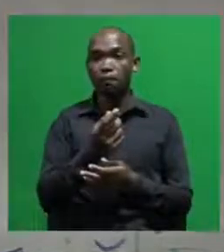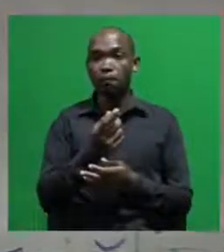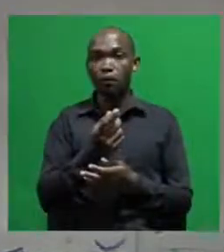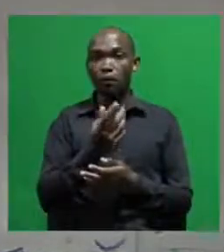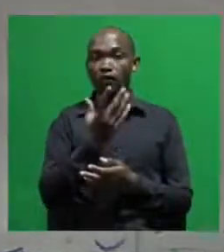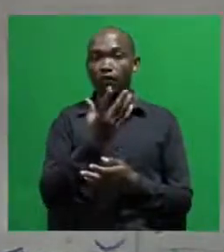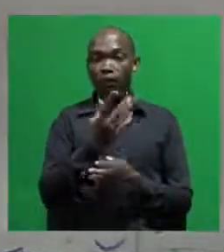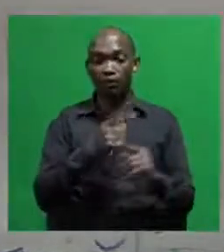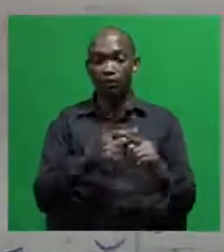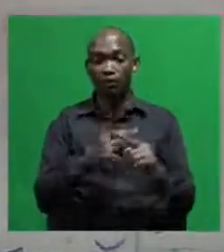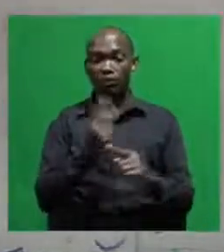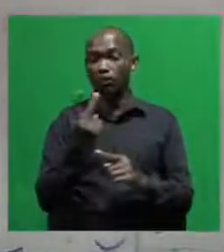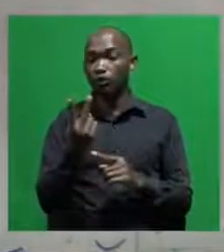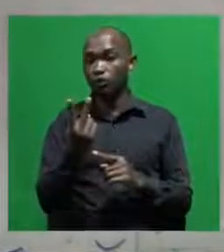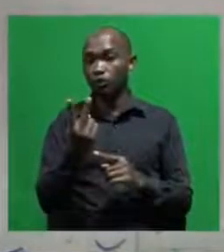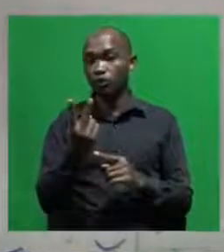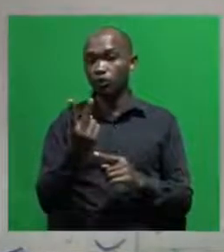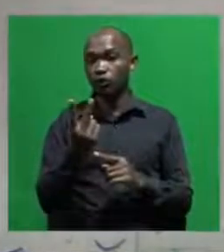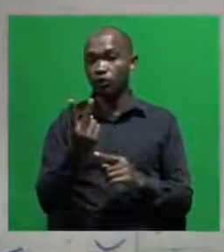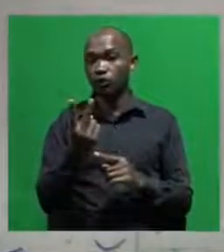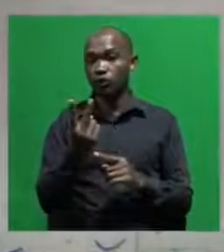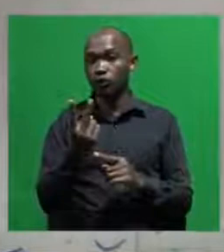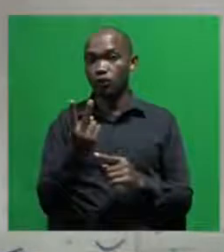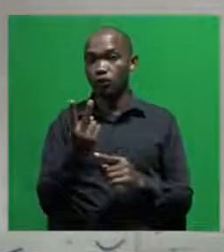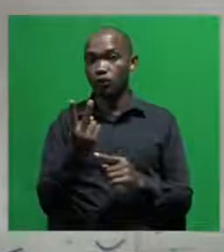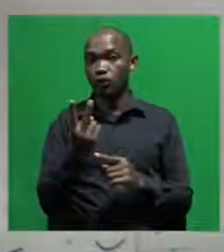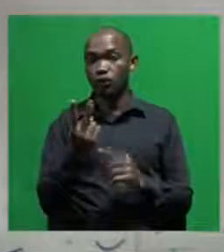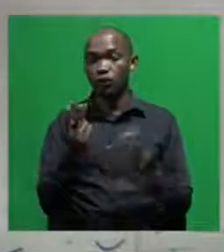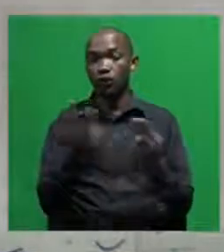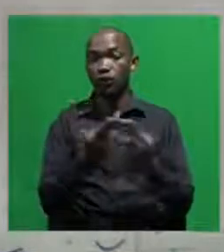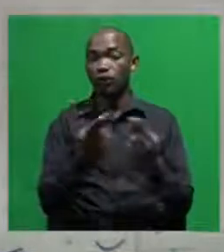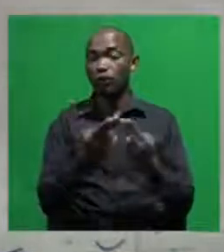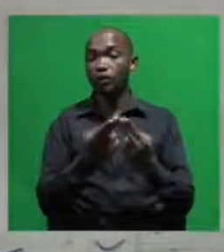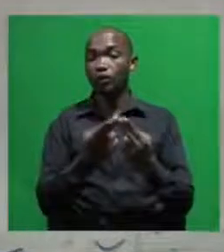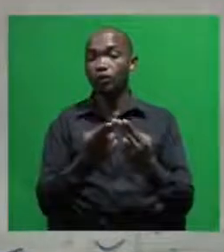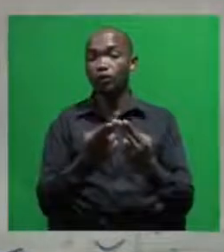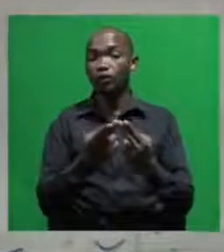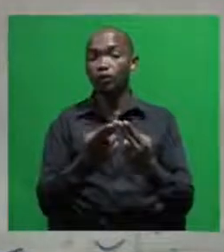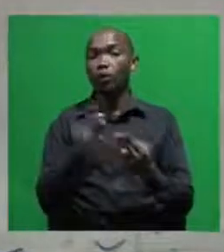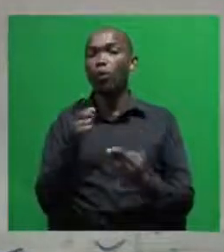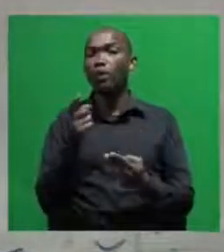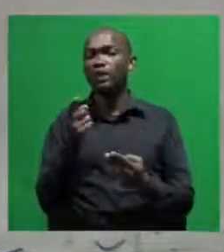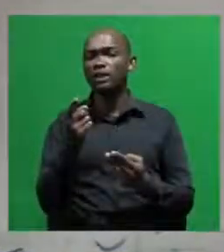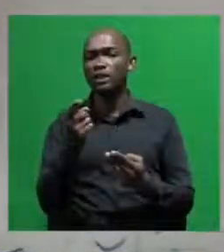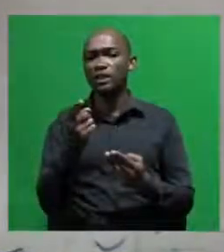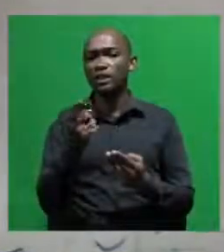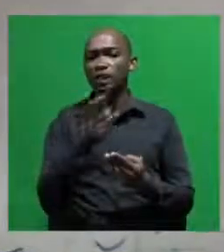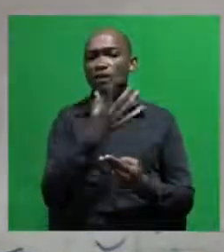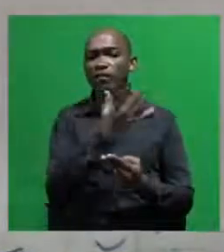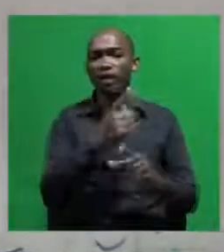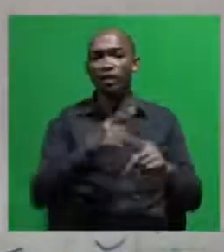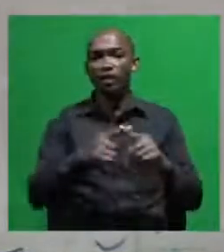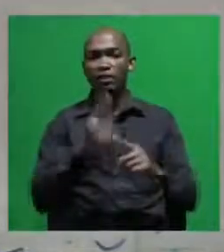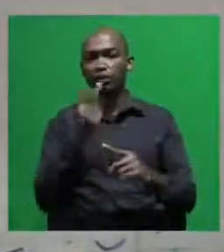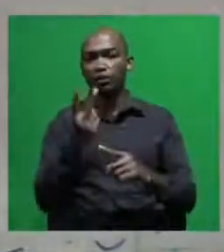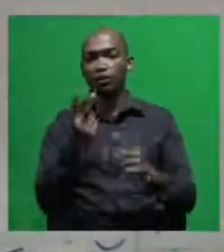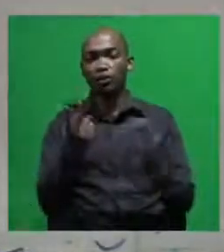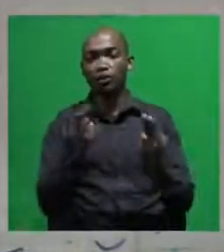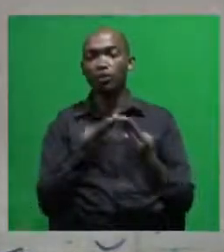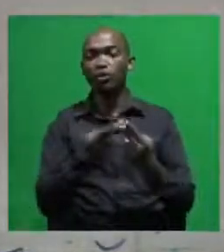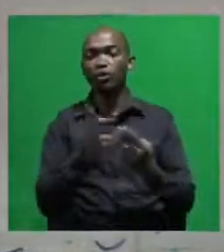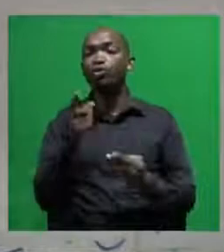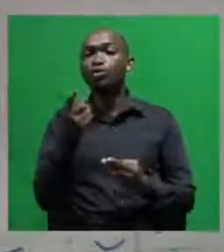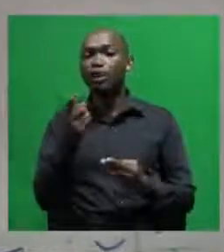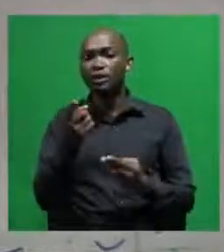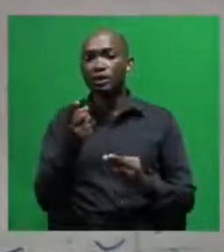we can say that 5 times 2. 5 times 2 is equal to